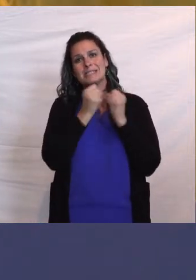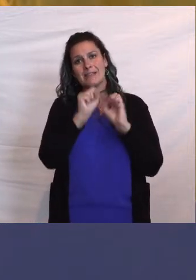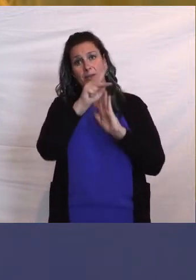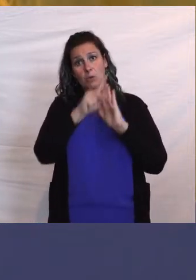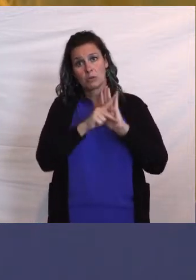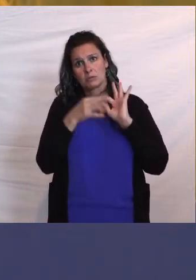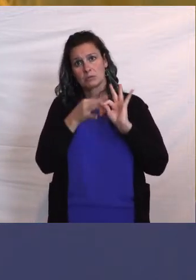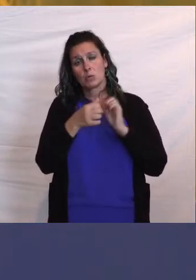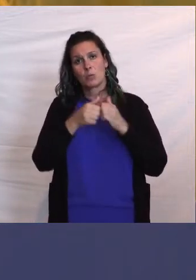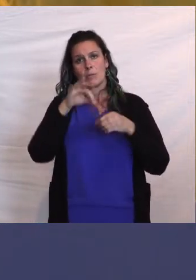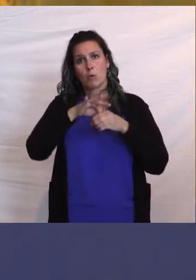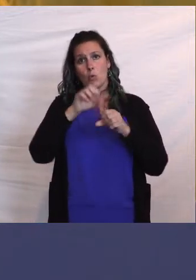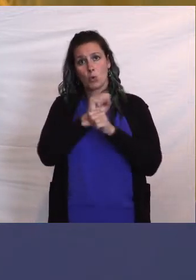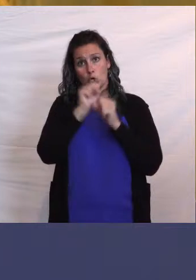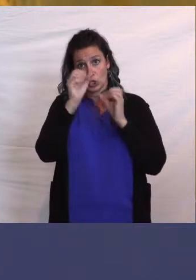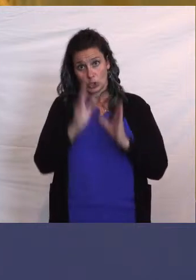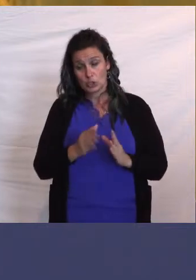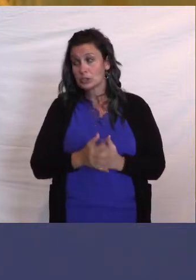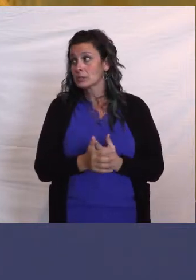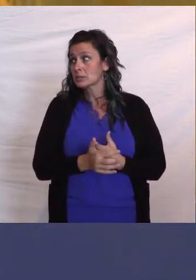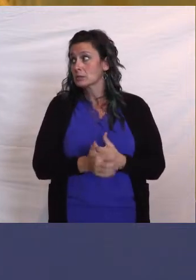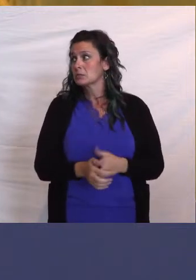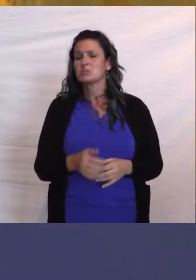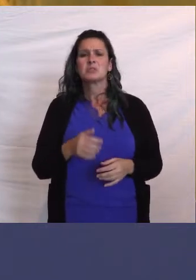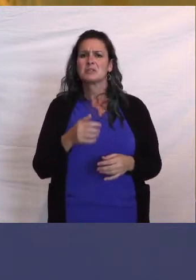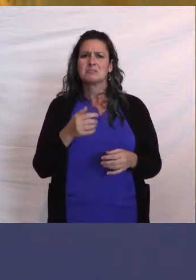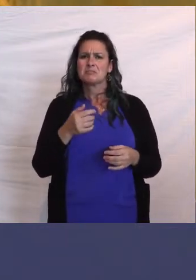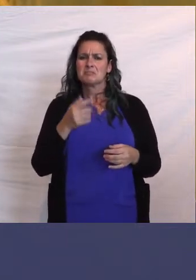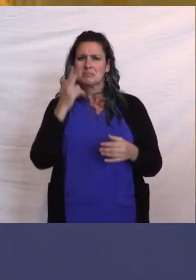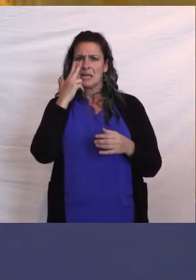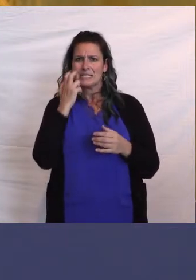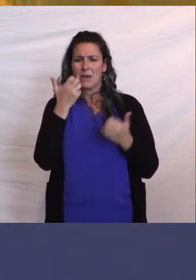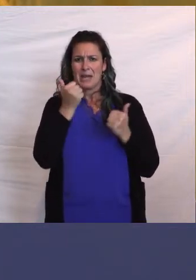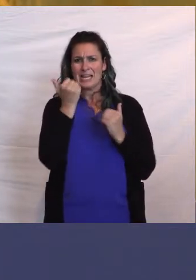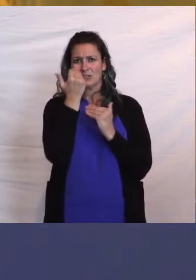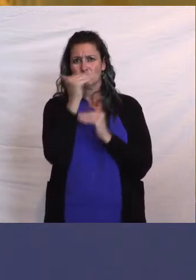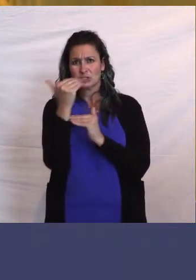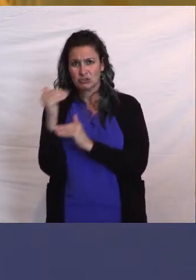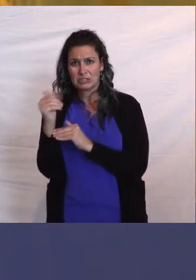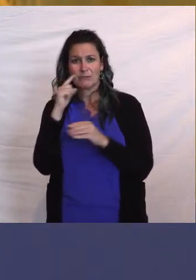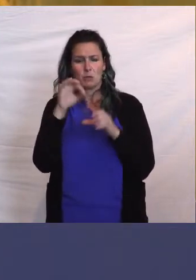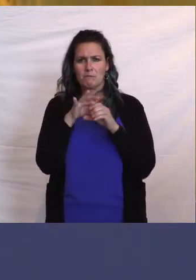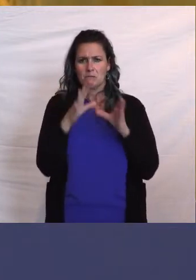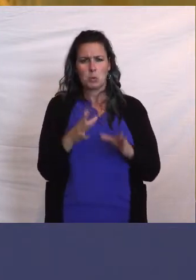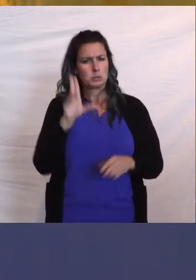for poll workers, but we don't anticipate any restrictions being placed on voters.